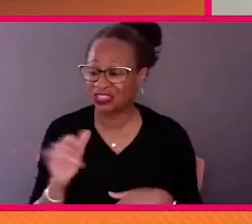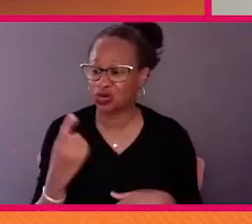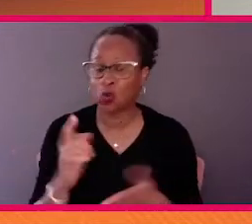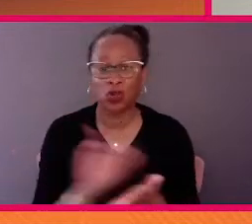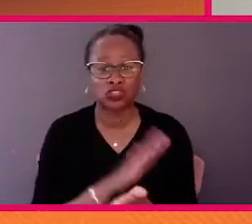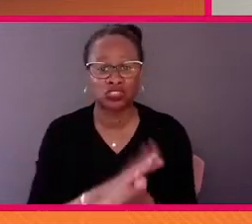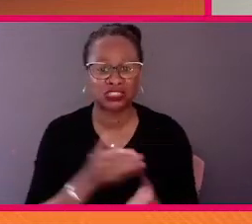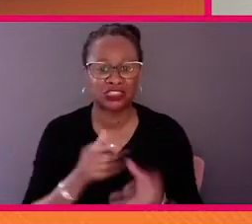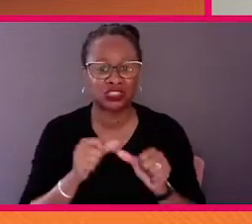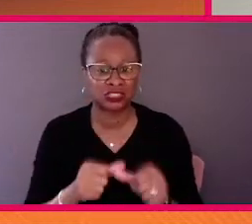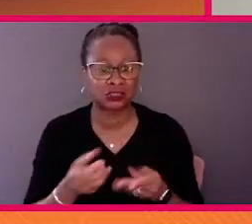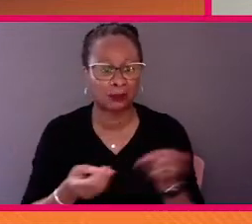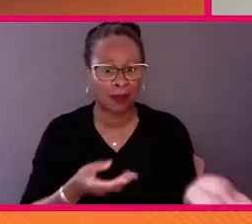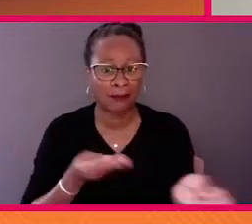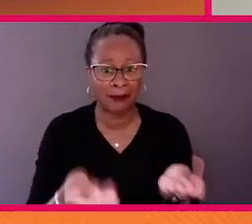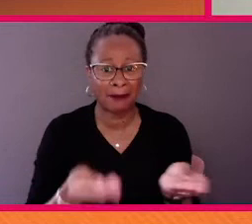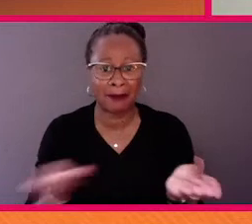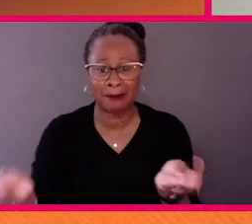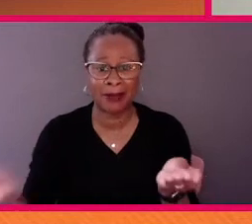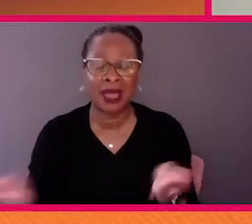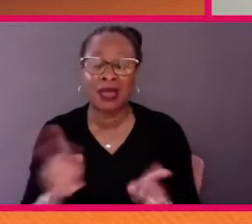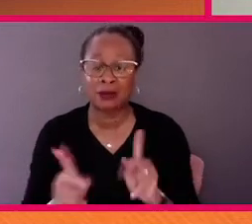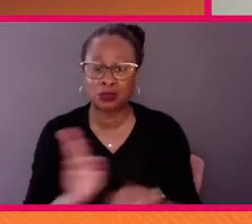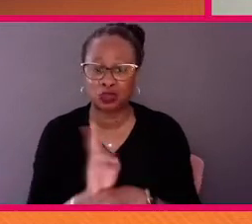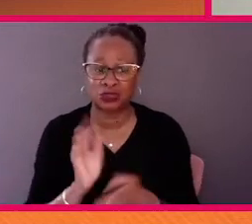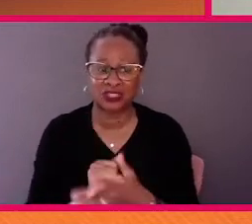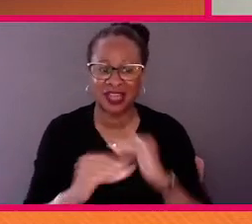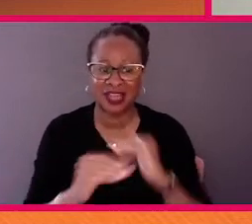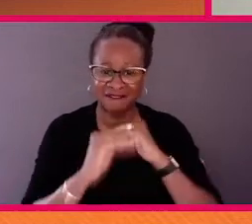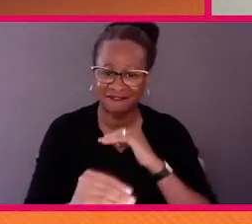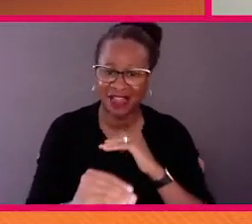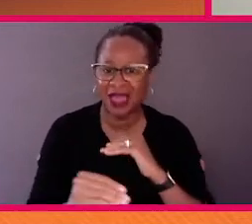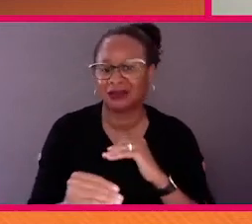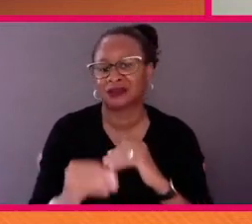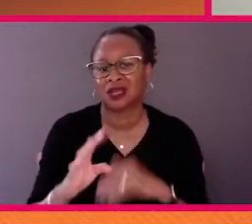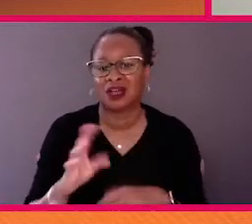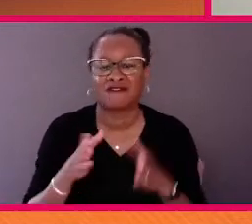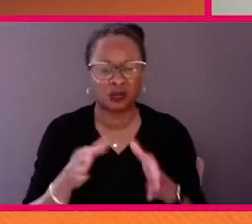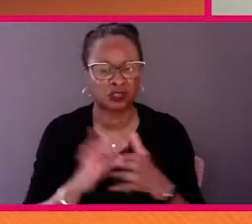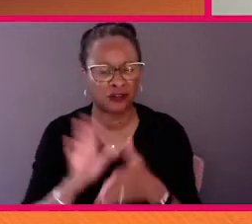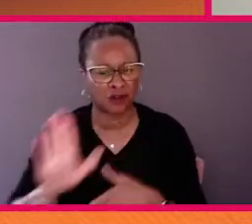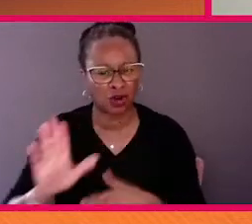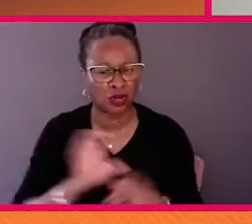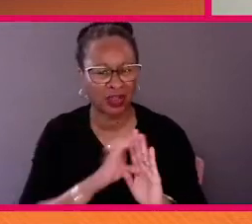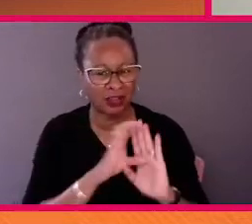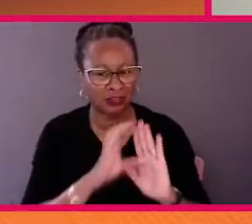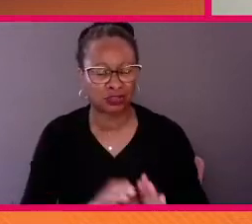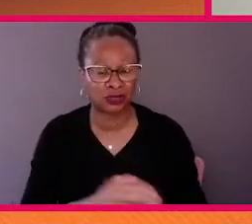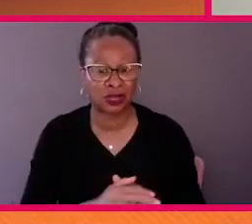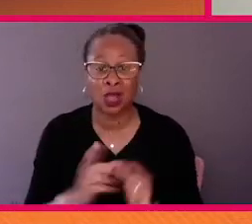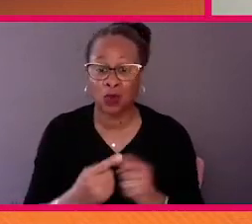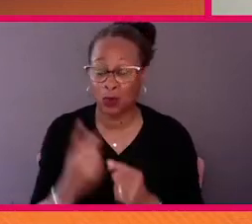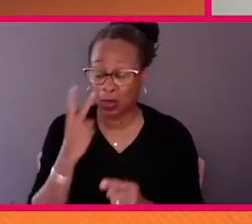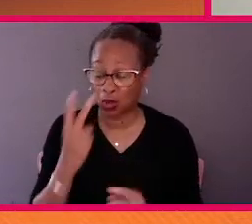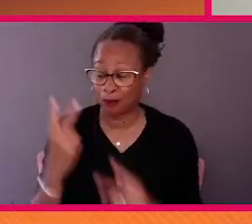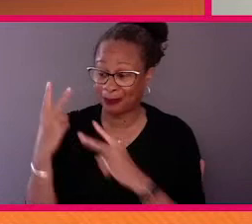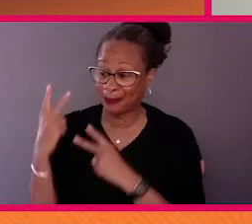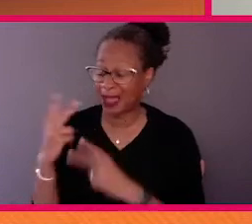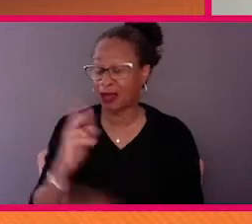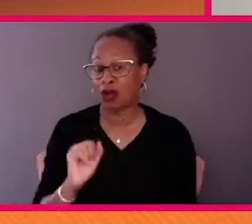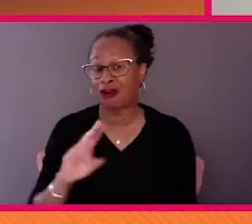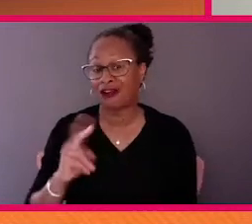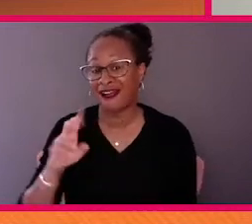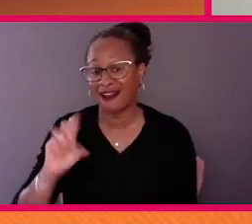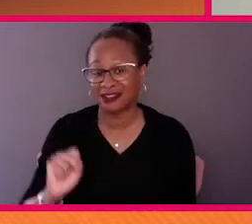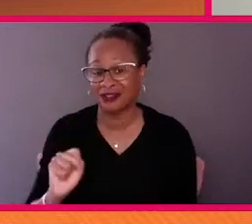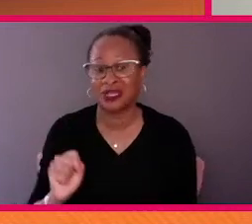and people just used that sort of flattened version of her. And when we started looking at all the archival material and had the raw tapes, we would see all these